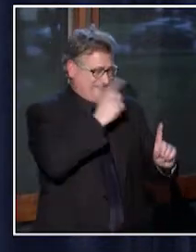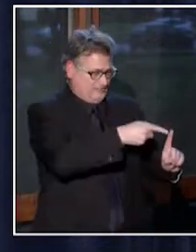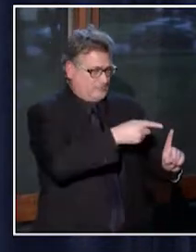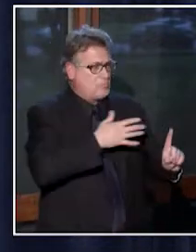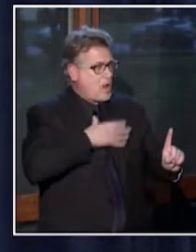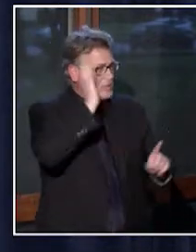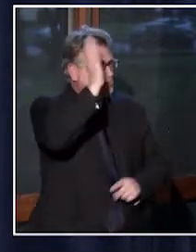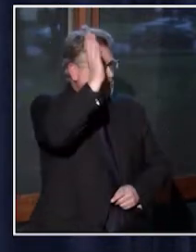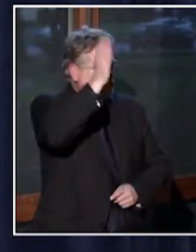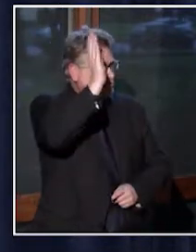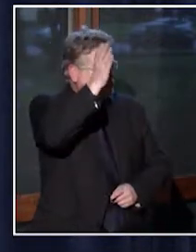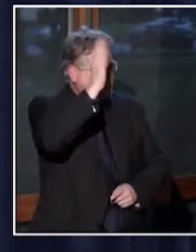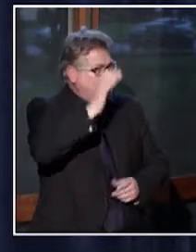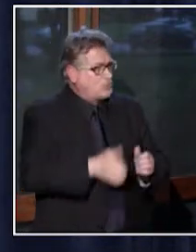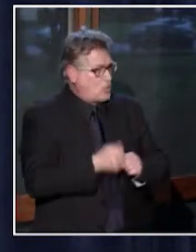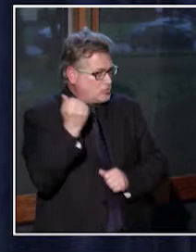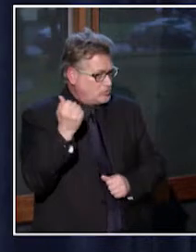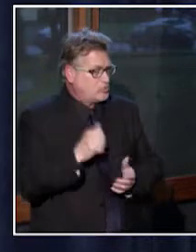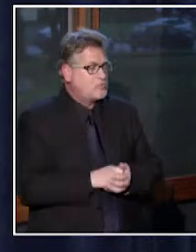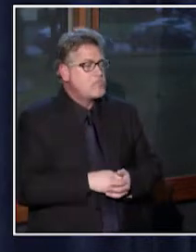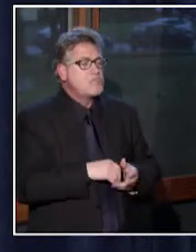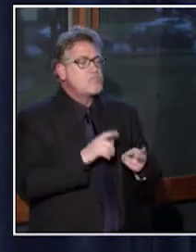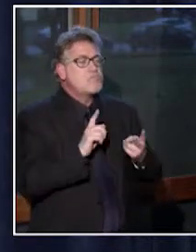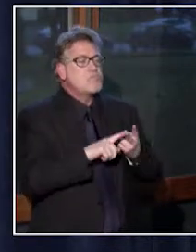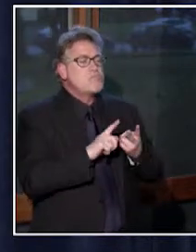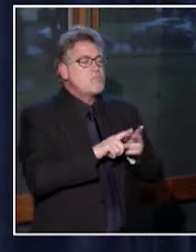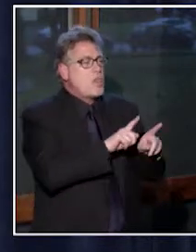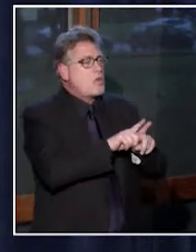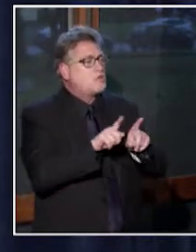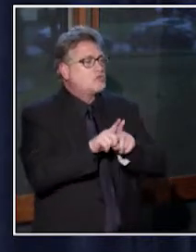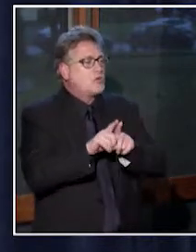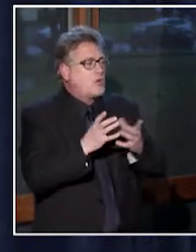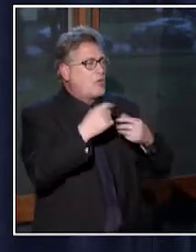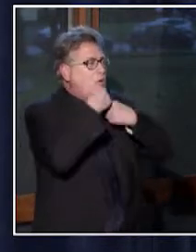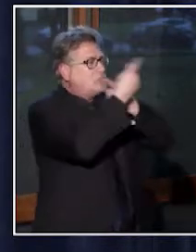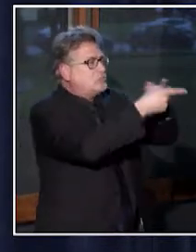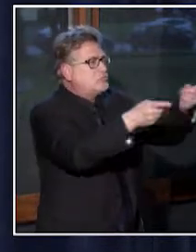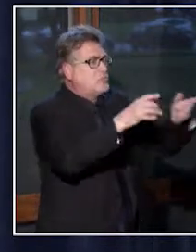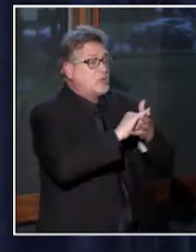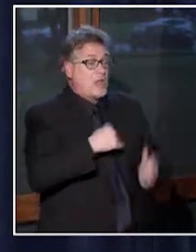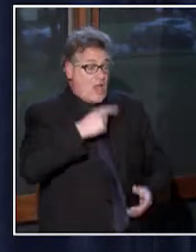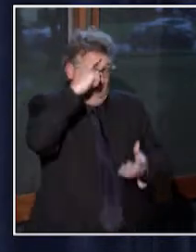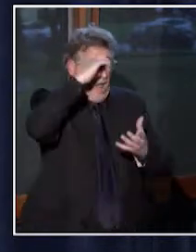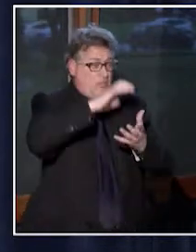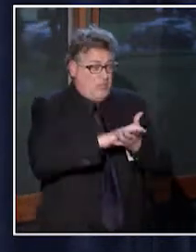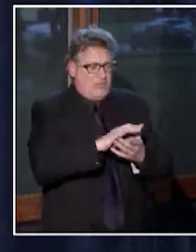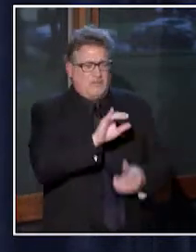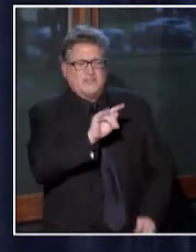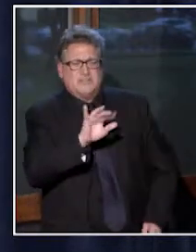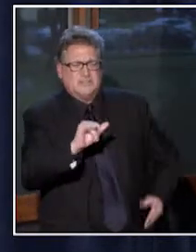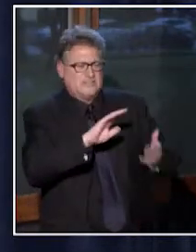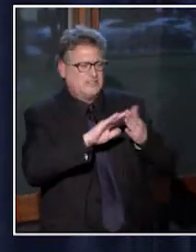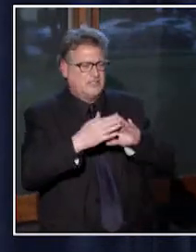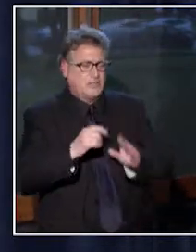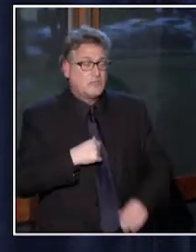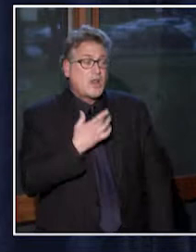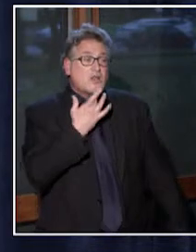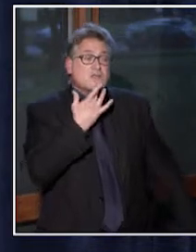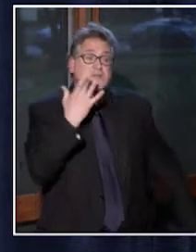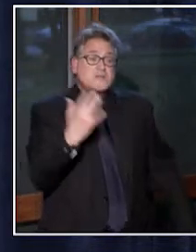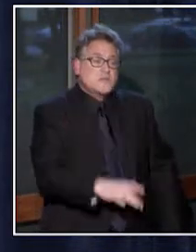today. I also want to say this. I believe this city is very fortunate to